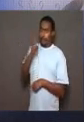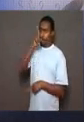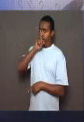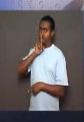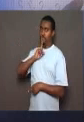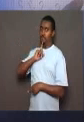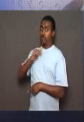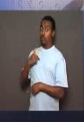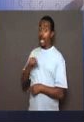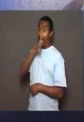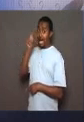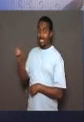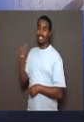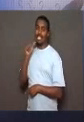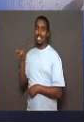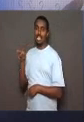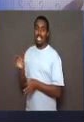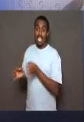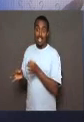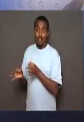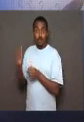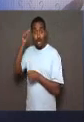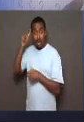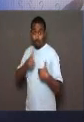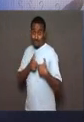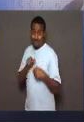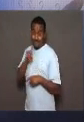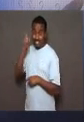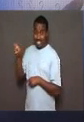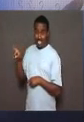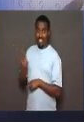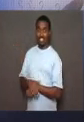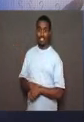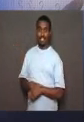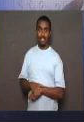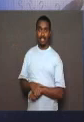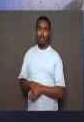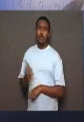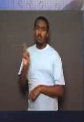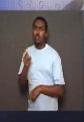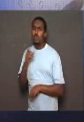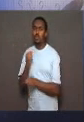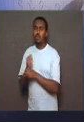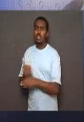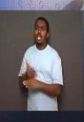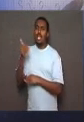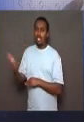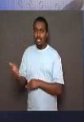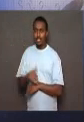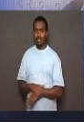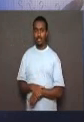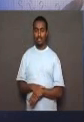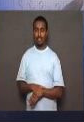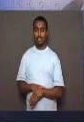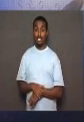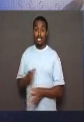She kept silent when I asked her if he was her boyfriend. What will she do